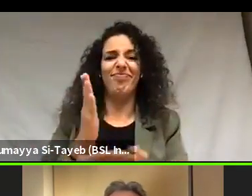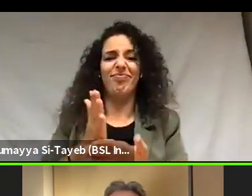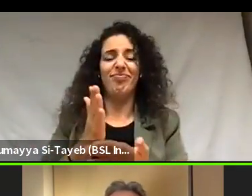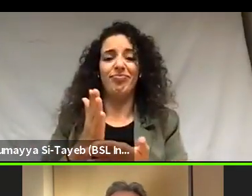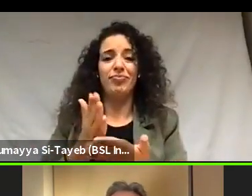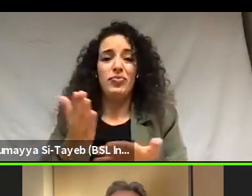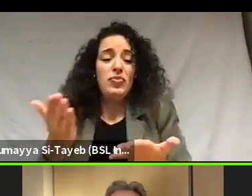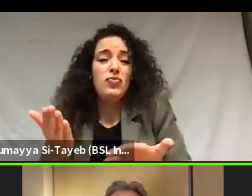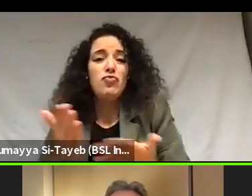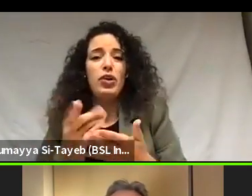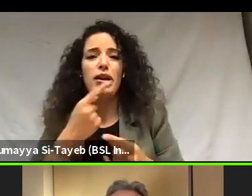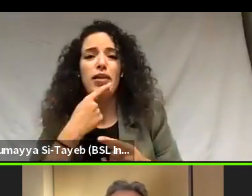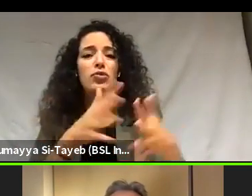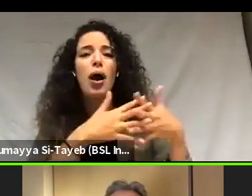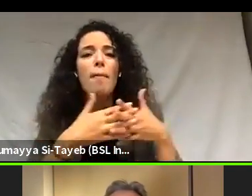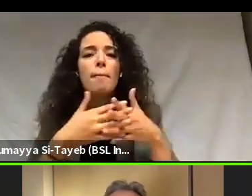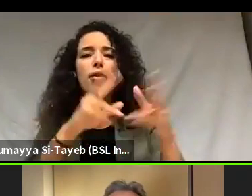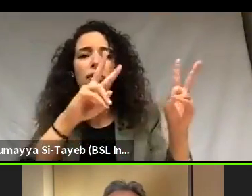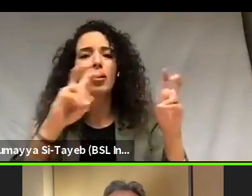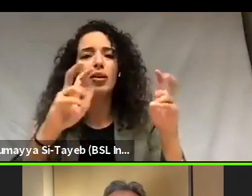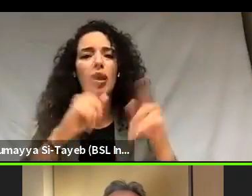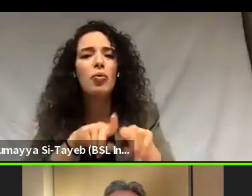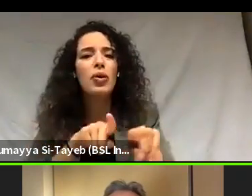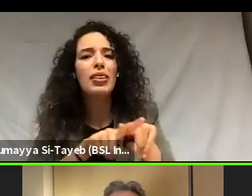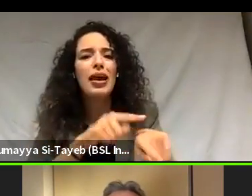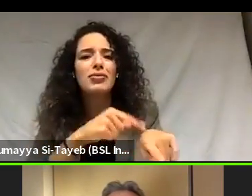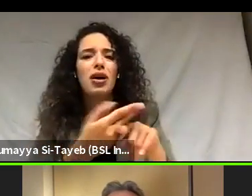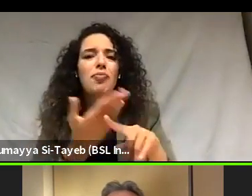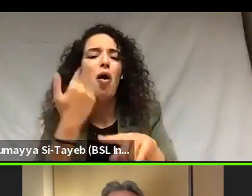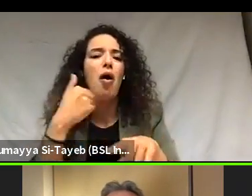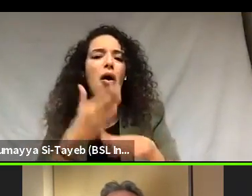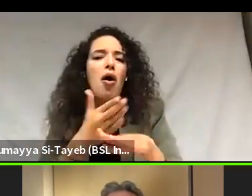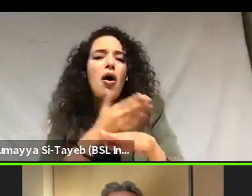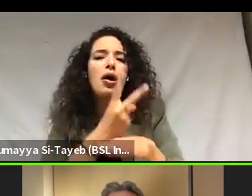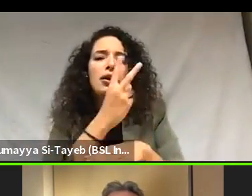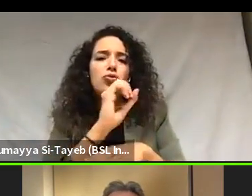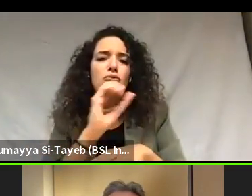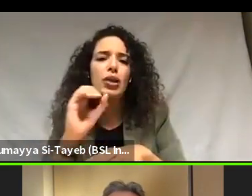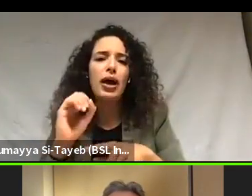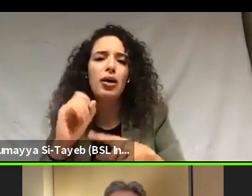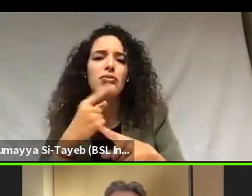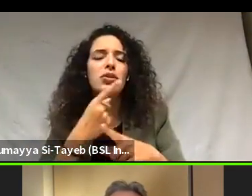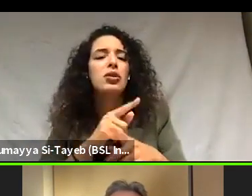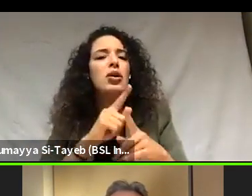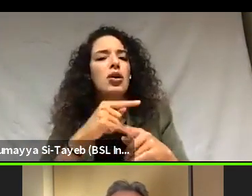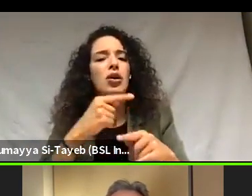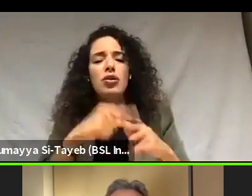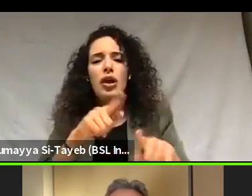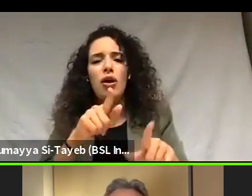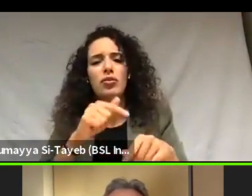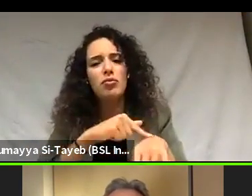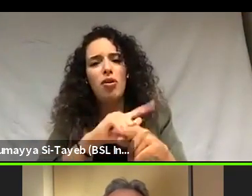zeitgeist, part of the spirit of the times of the early 2000s, the years immediately following 9/11.